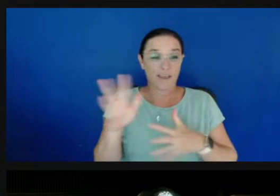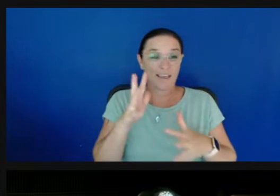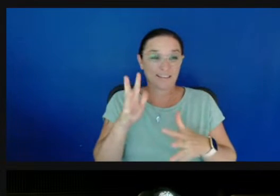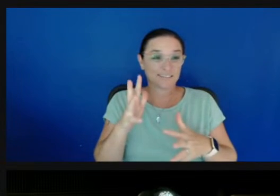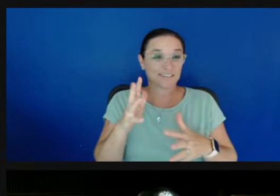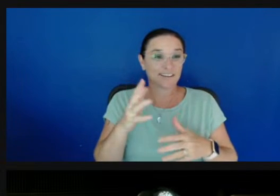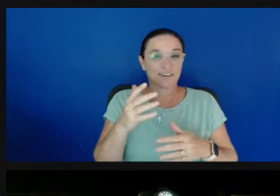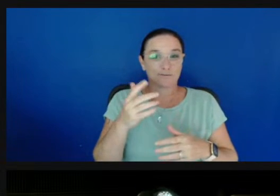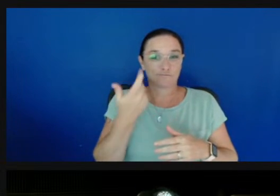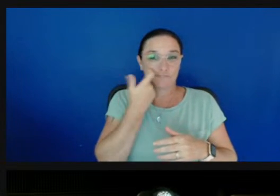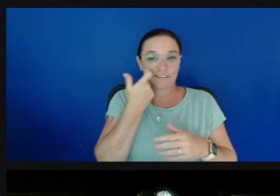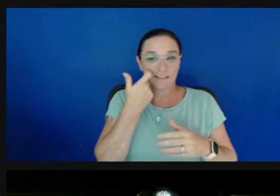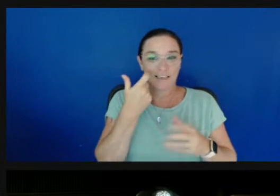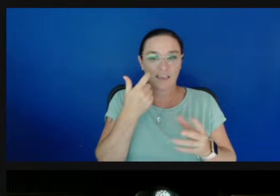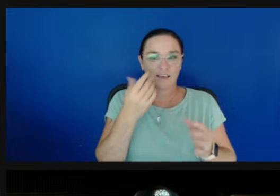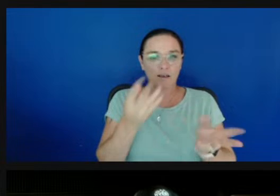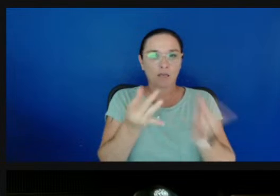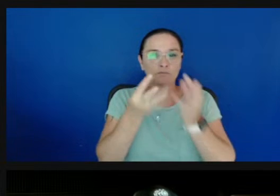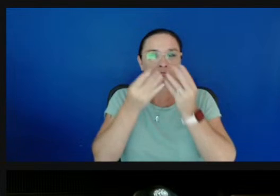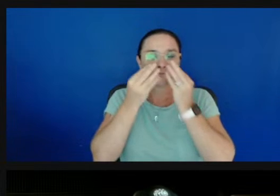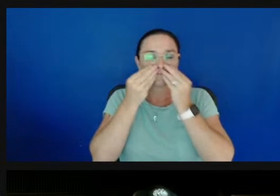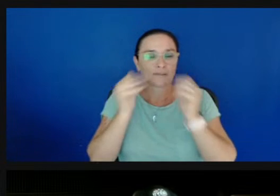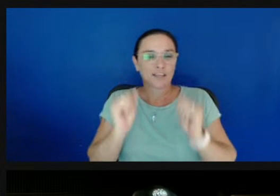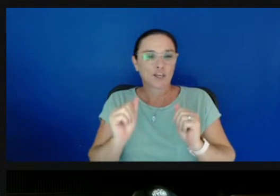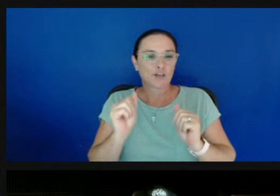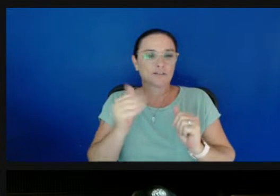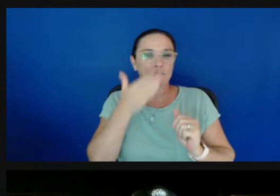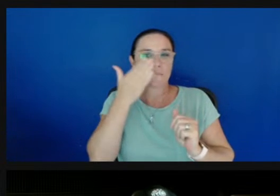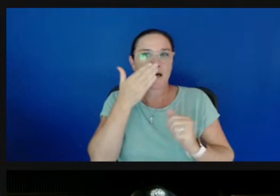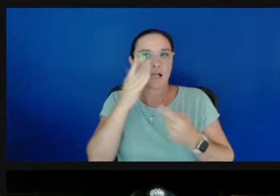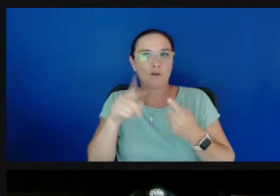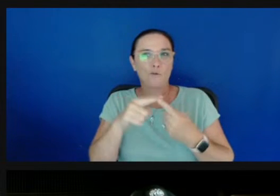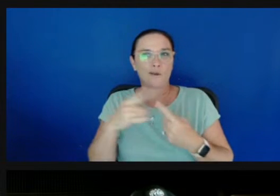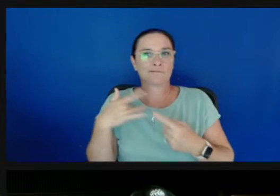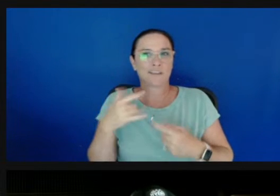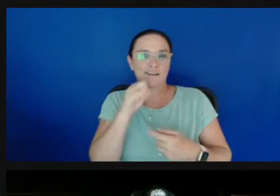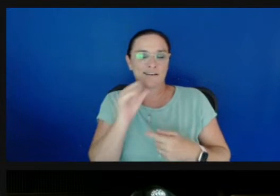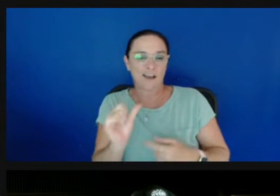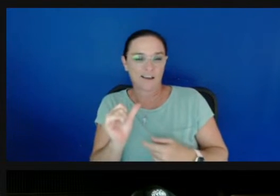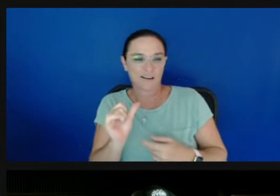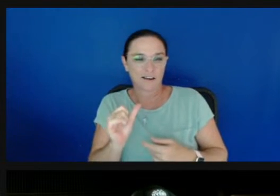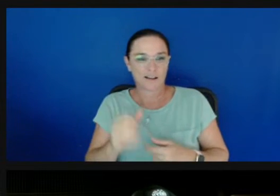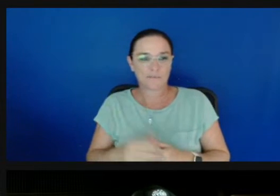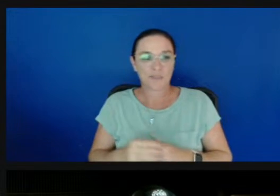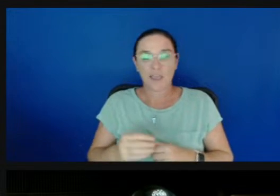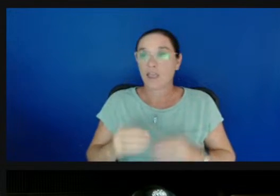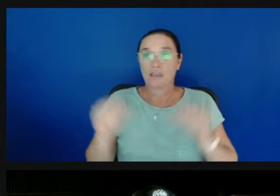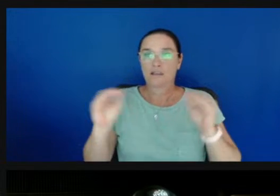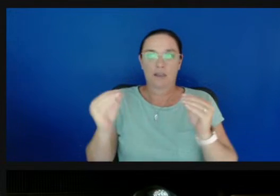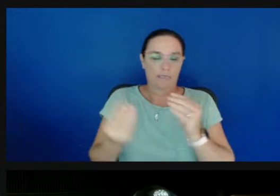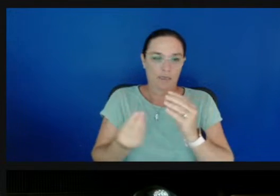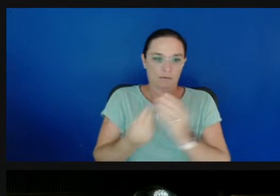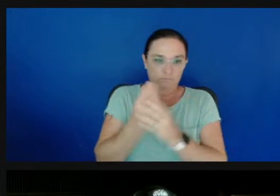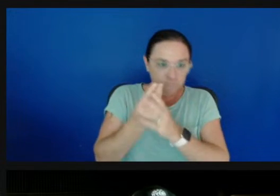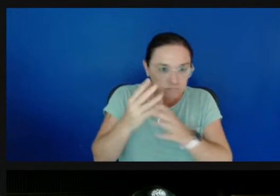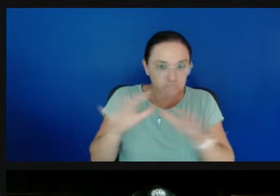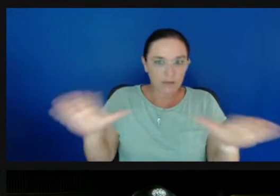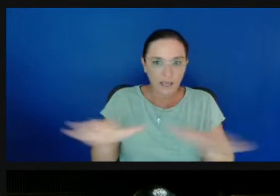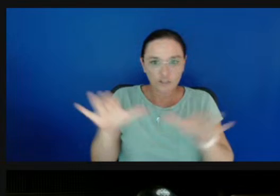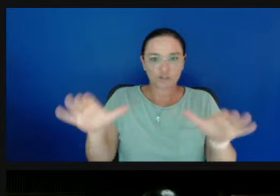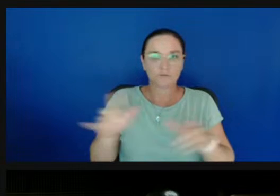fog into areas where it doesn't typically go. So you might smell it even though there's really nothing volcanically going on, just a wind change.